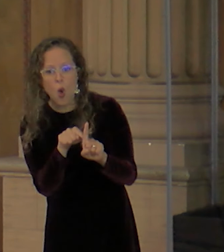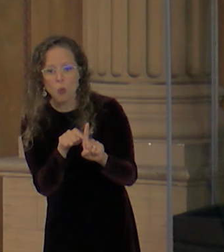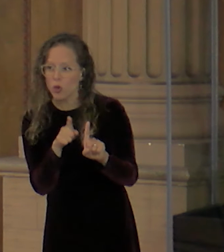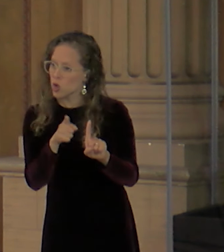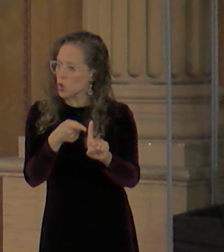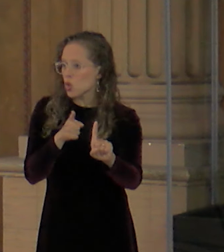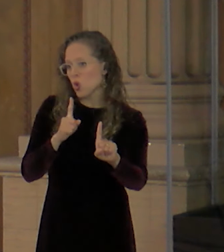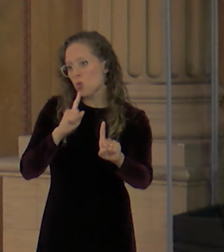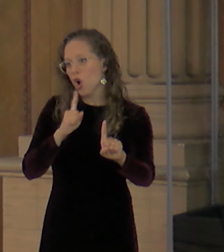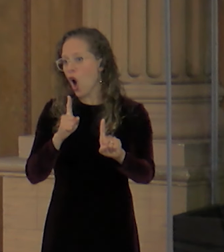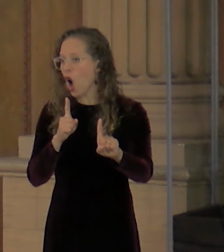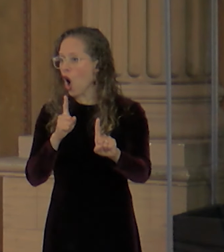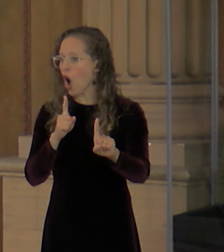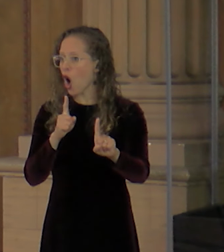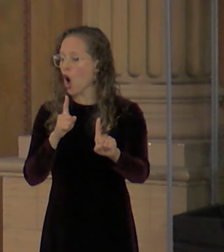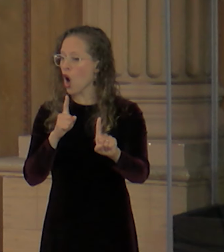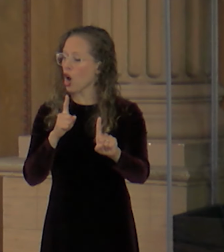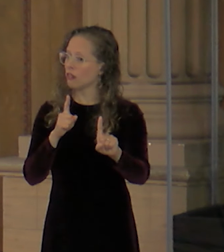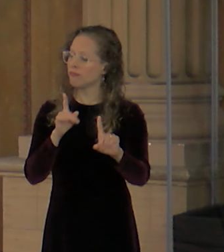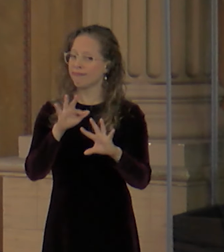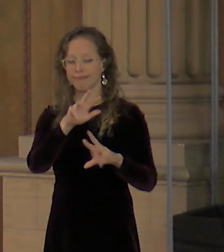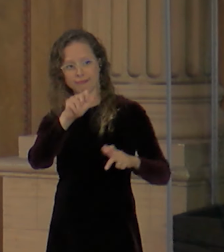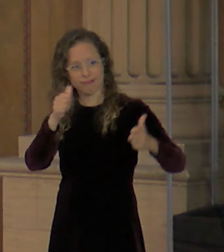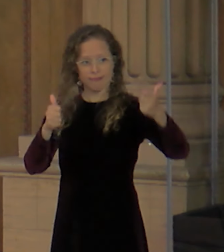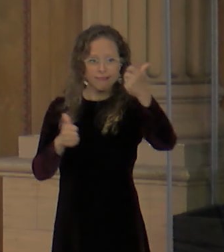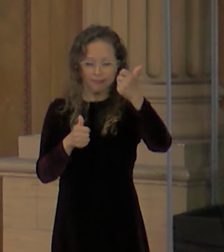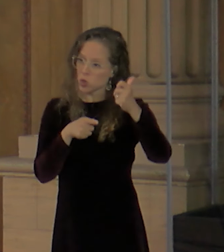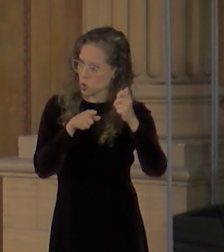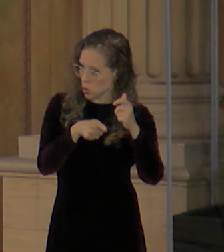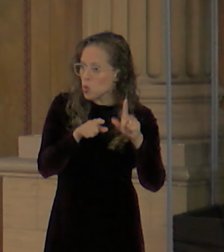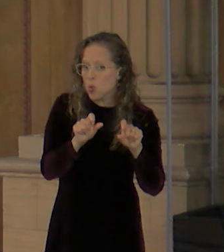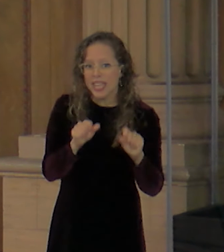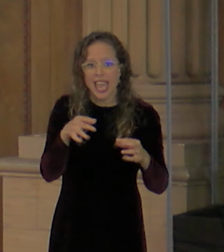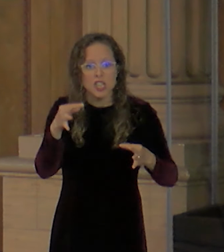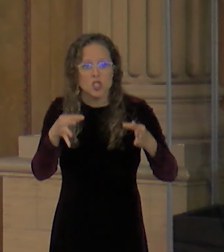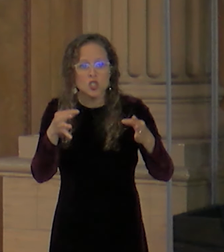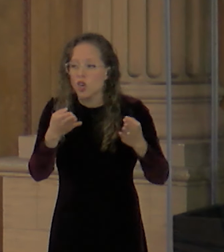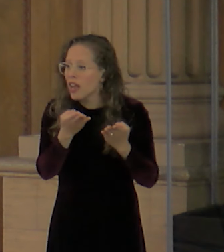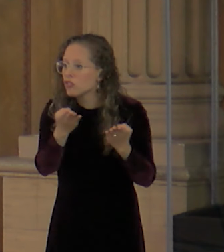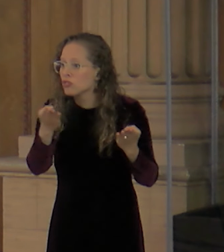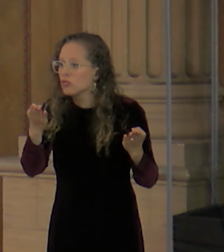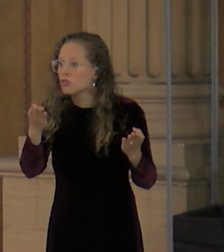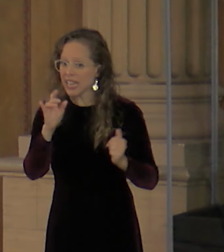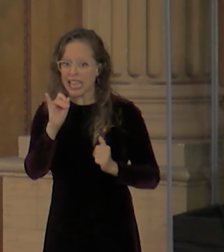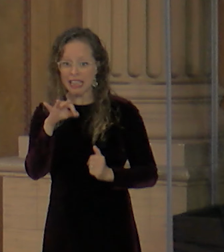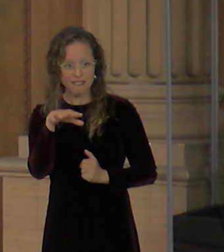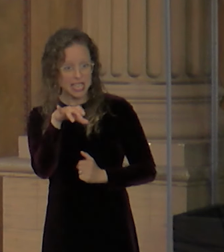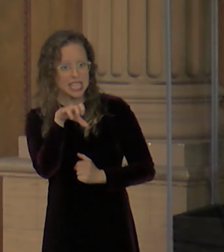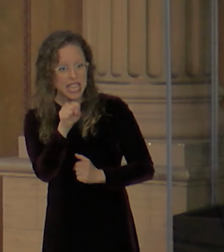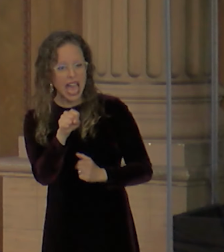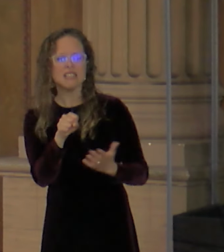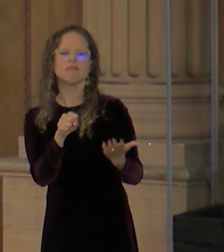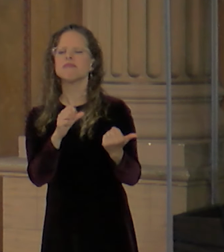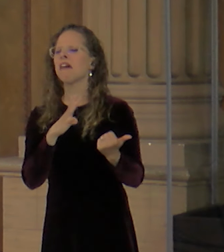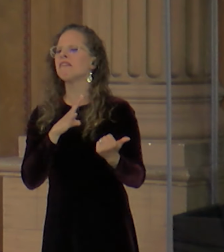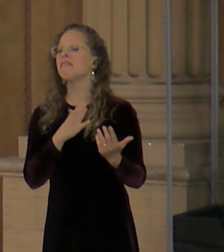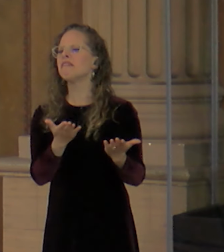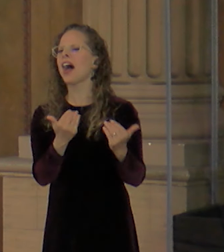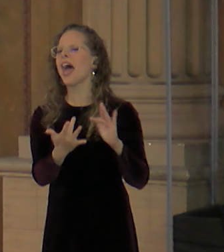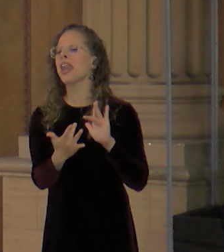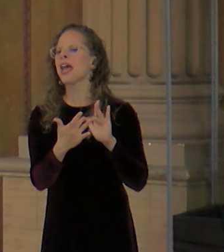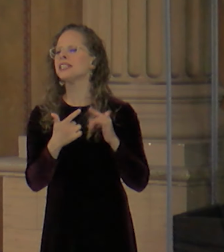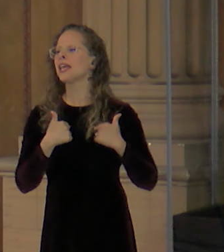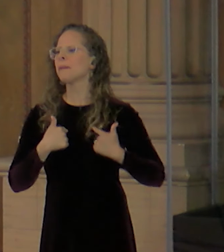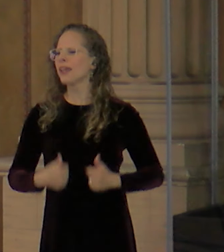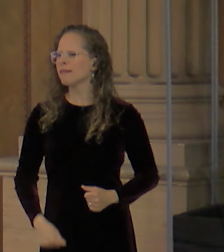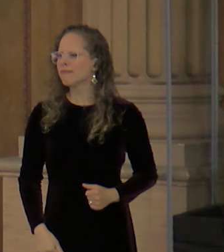judge? Can you judge them even in the underworld and the afterlife? Because as soon as you can, shoot me an email because I would love